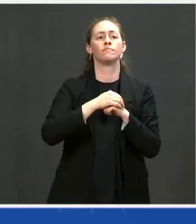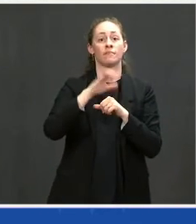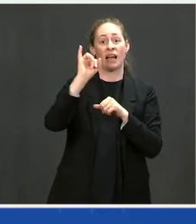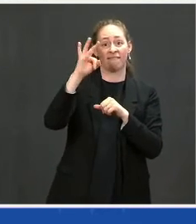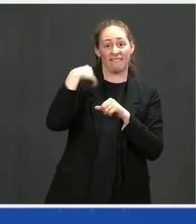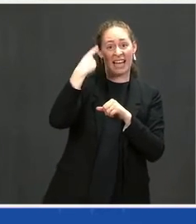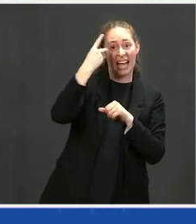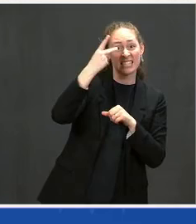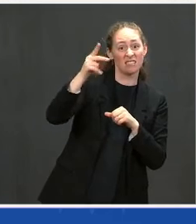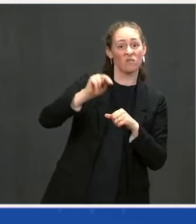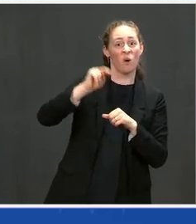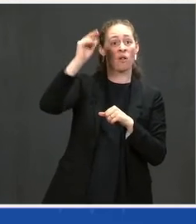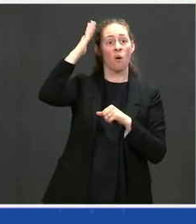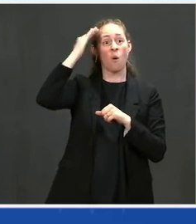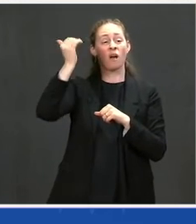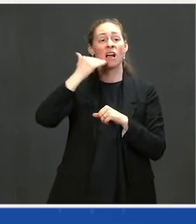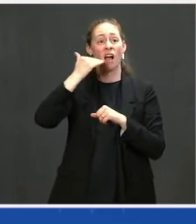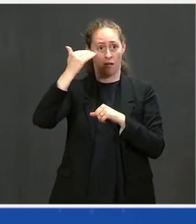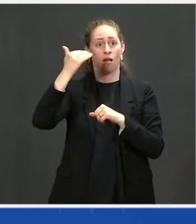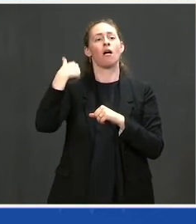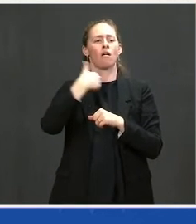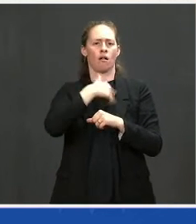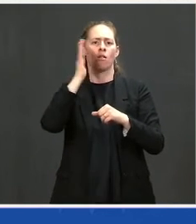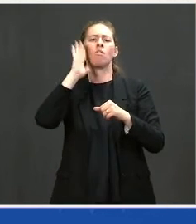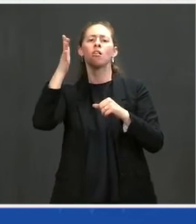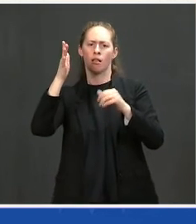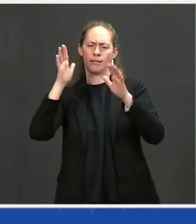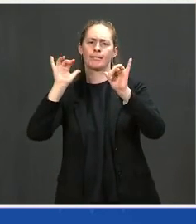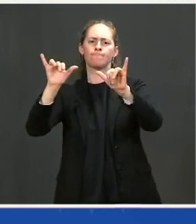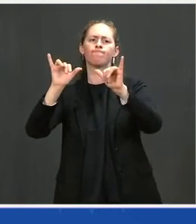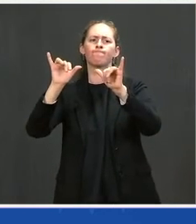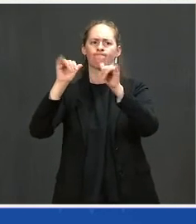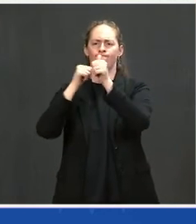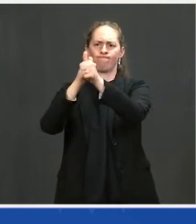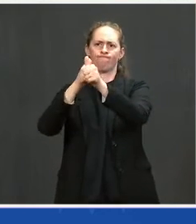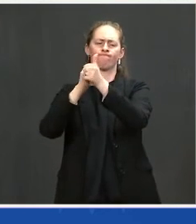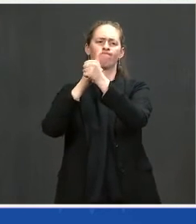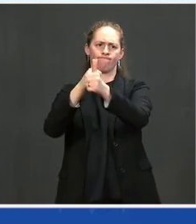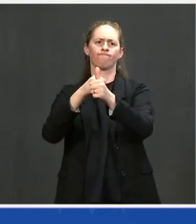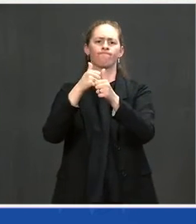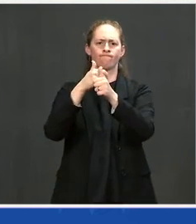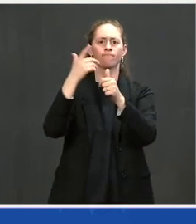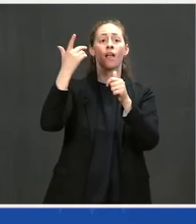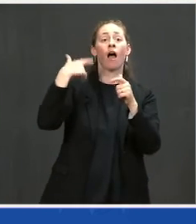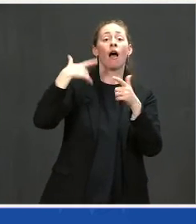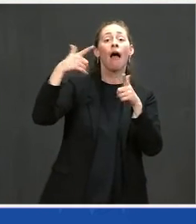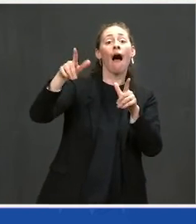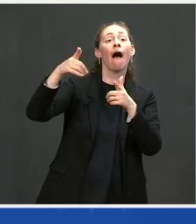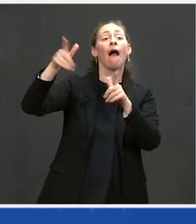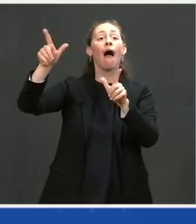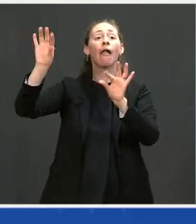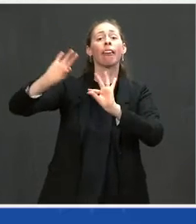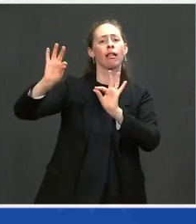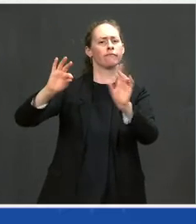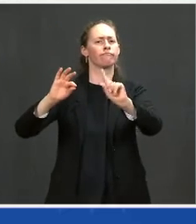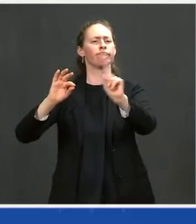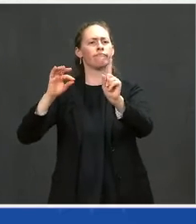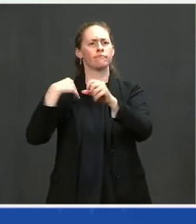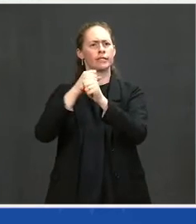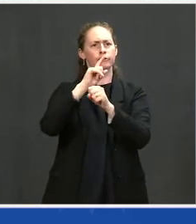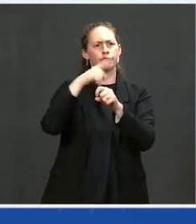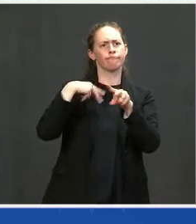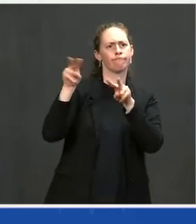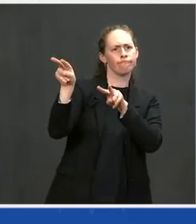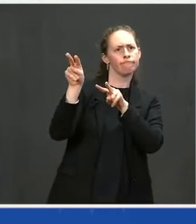We will respond accordingly. But I'm also prepared for some form of